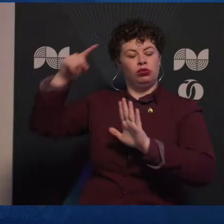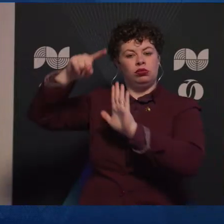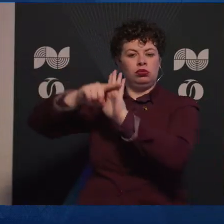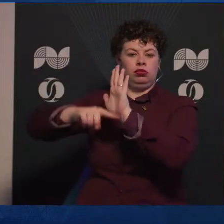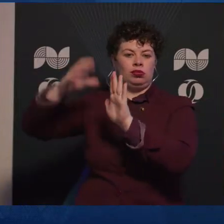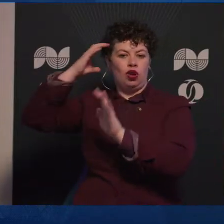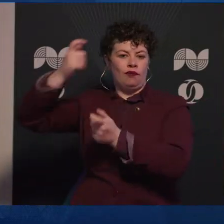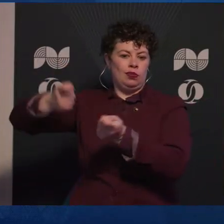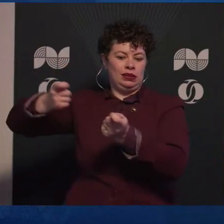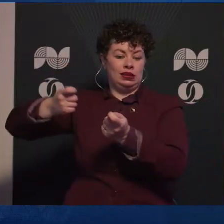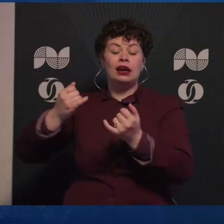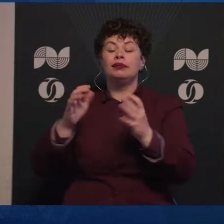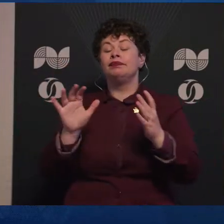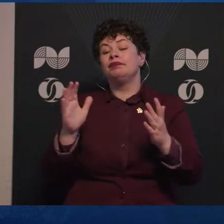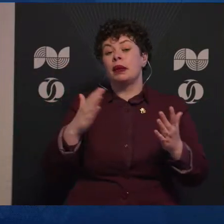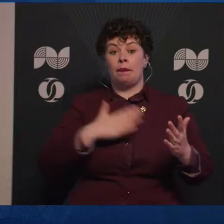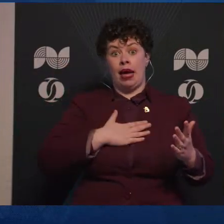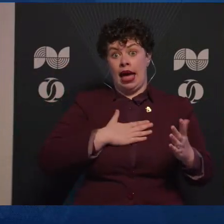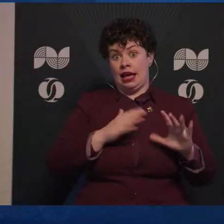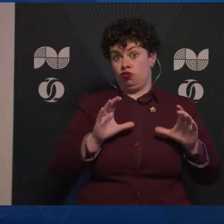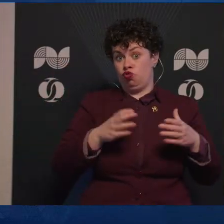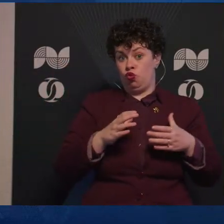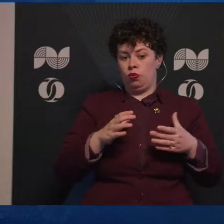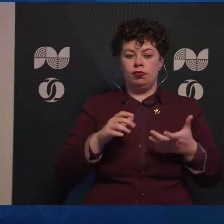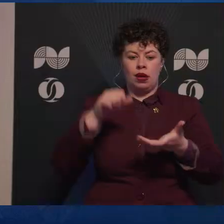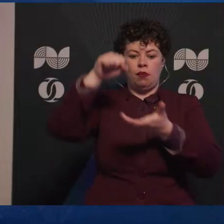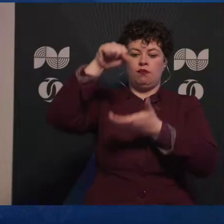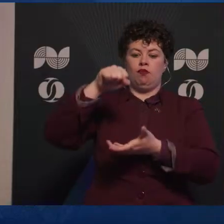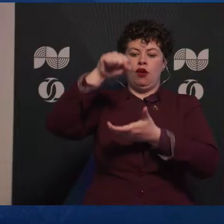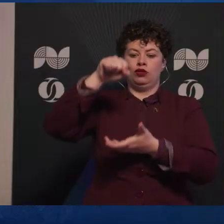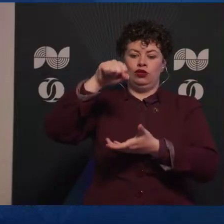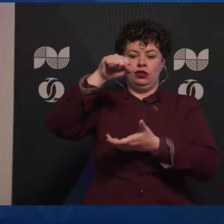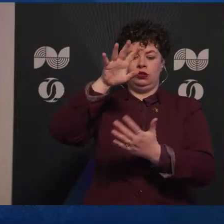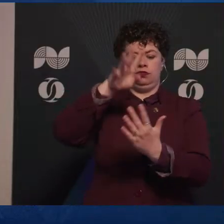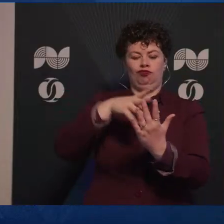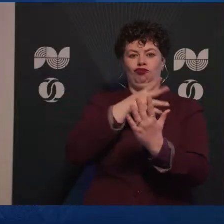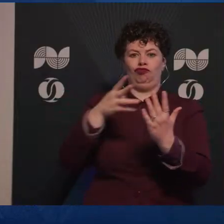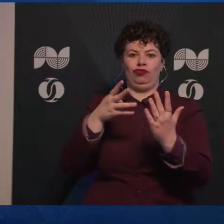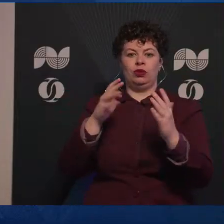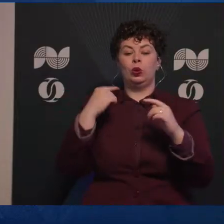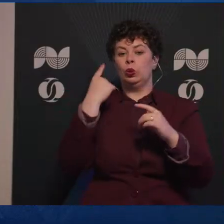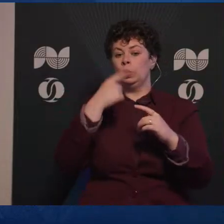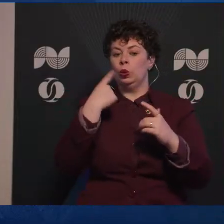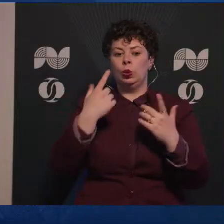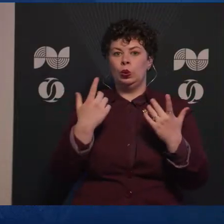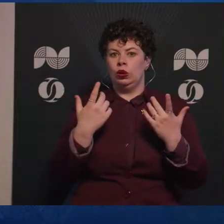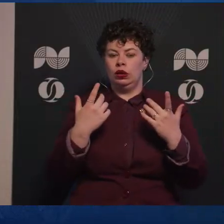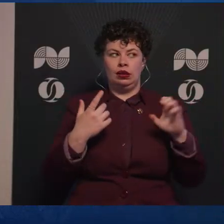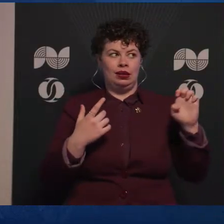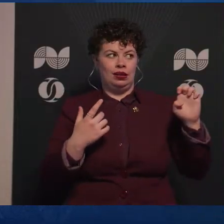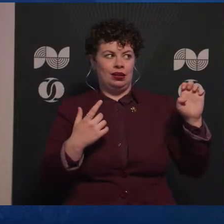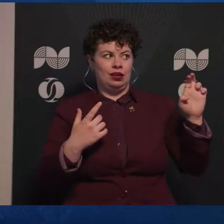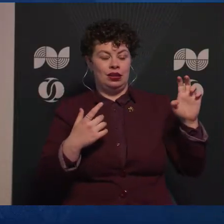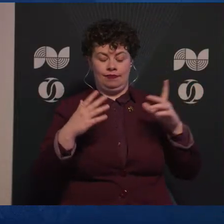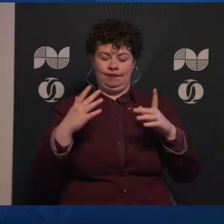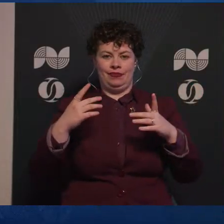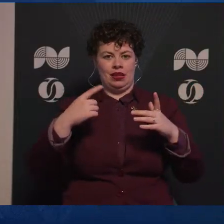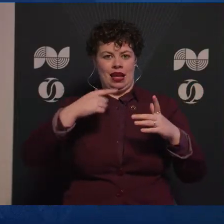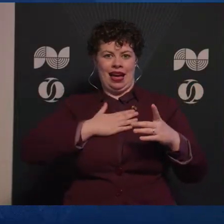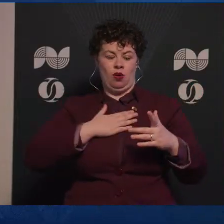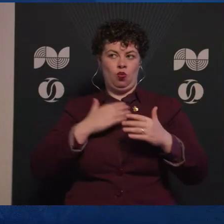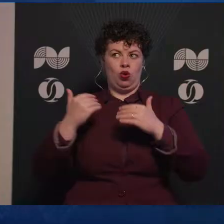group, the budget is the line of developing of the year activity, and the industrial policy is